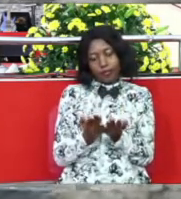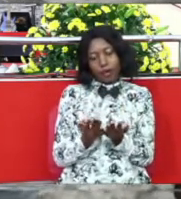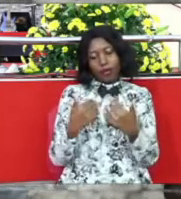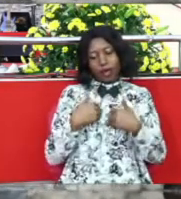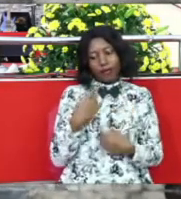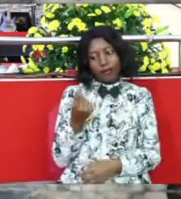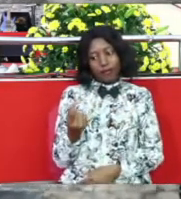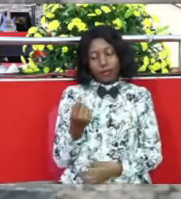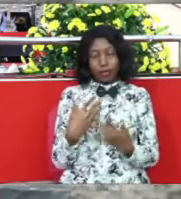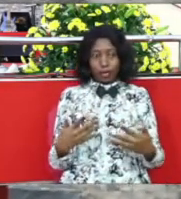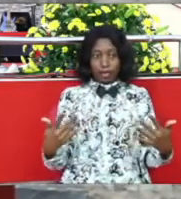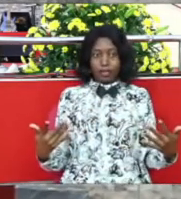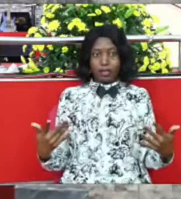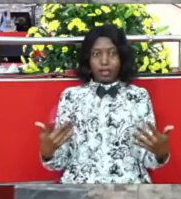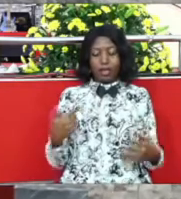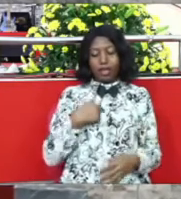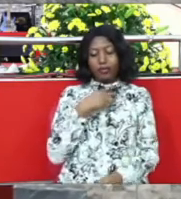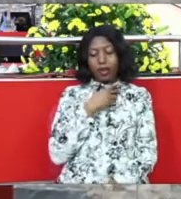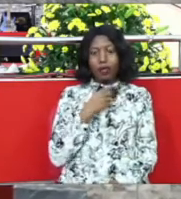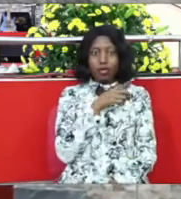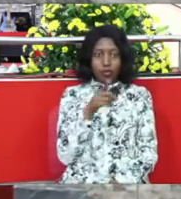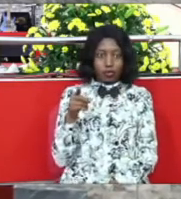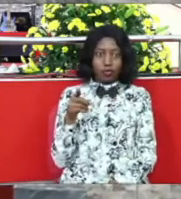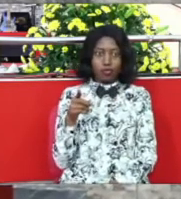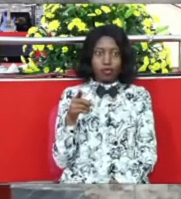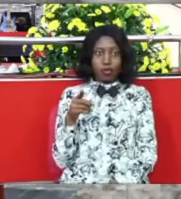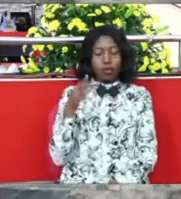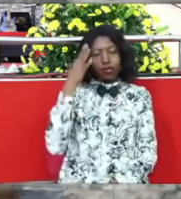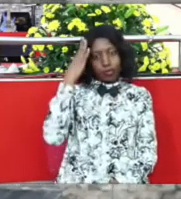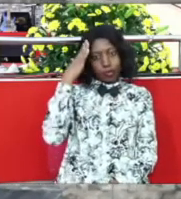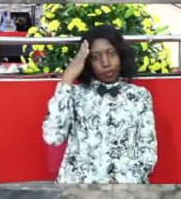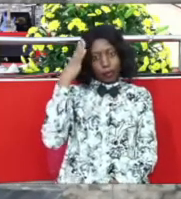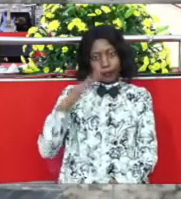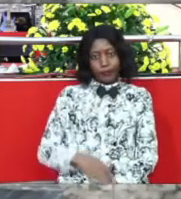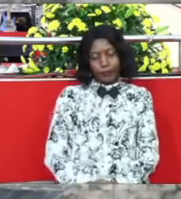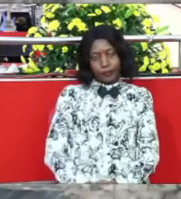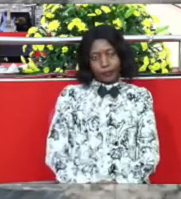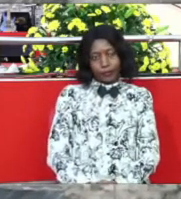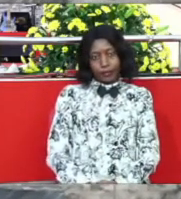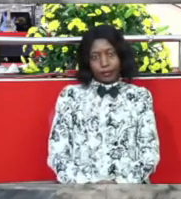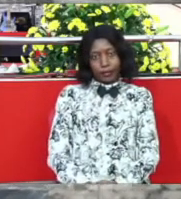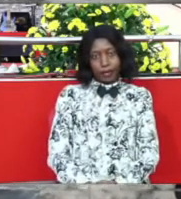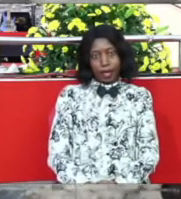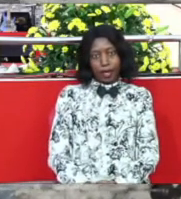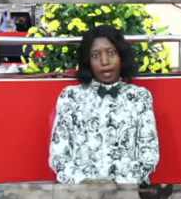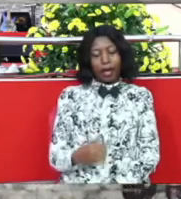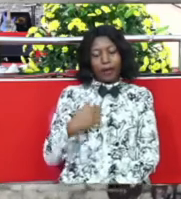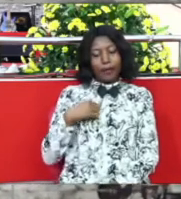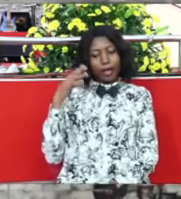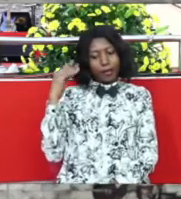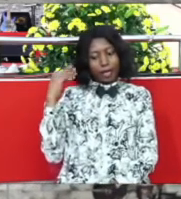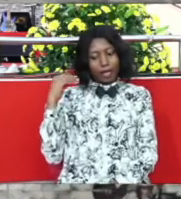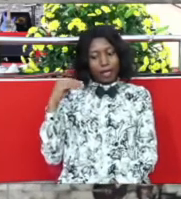us to observe. Kuna mambo kadhaa ningalipenda tukaweze kuangalia. I'm hearing somebody praying,